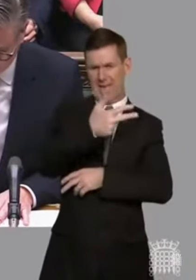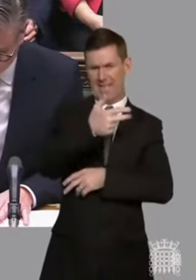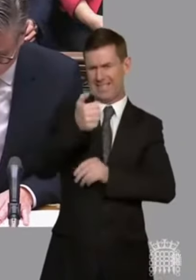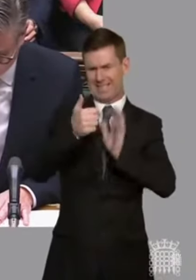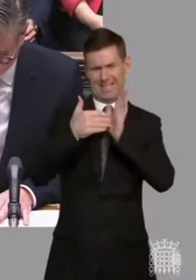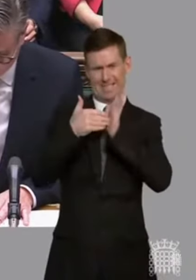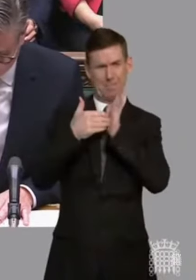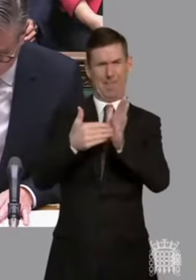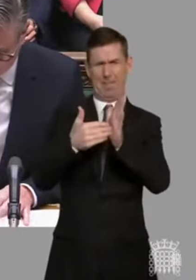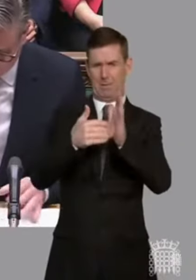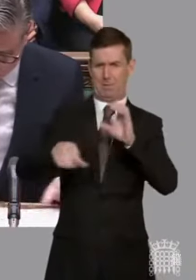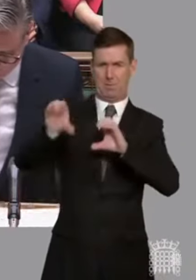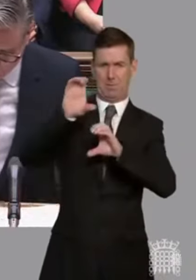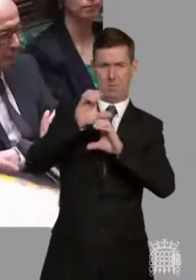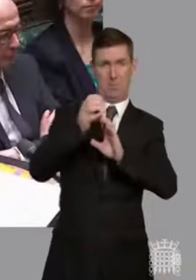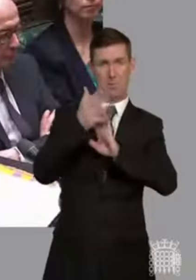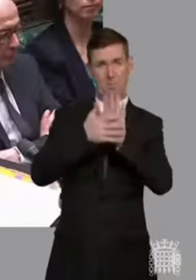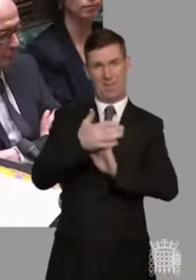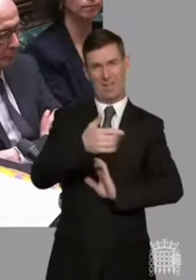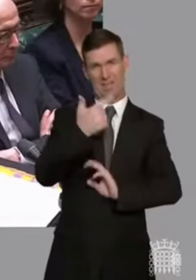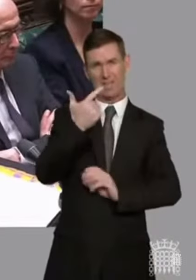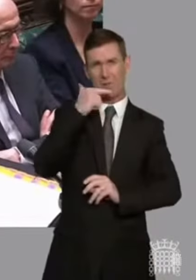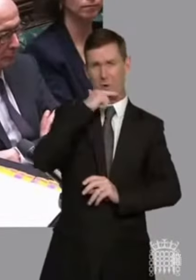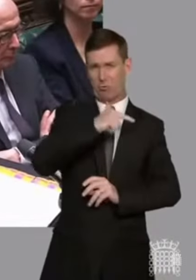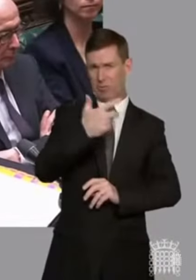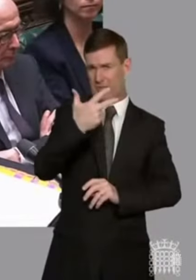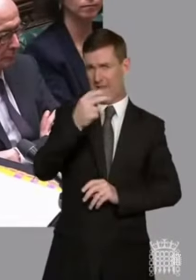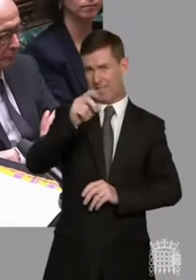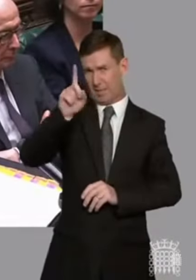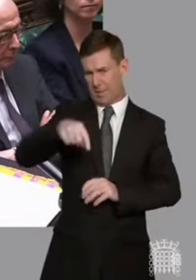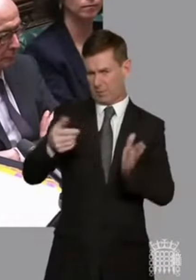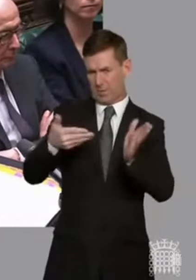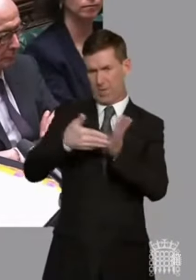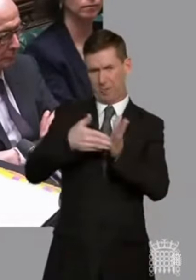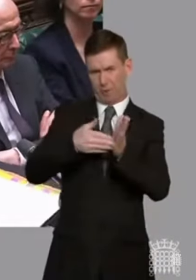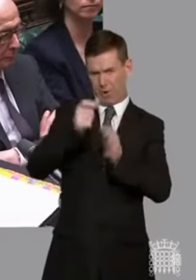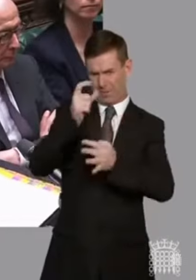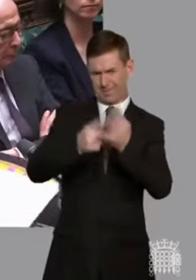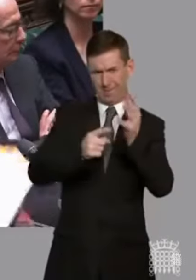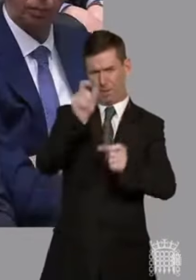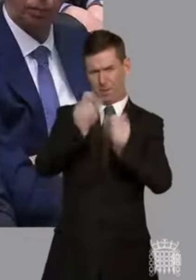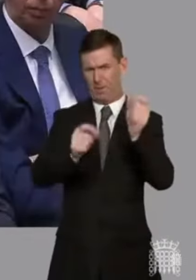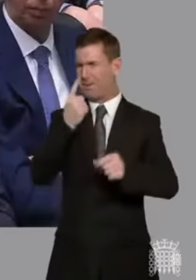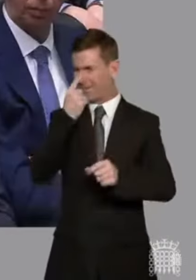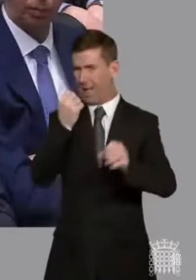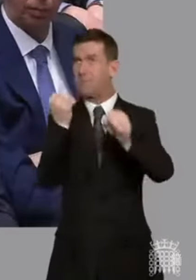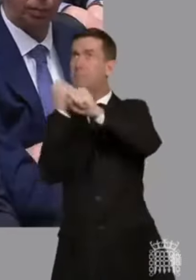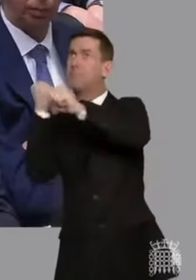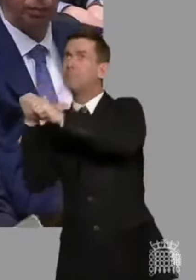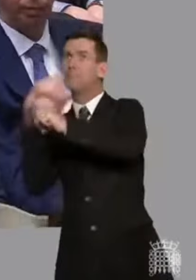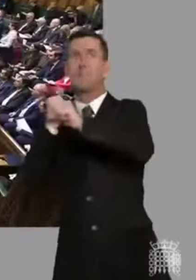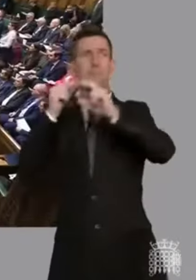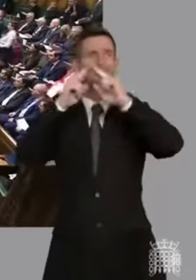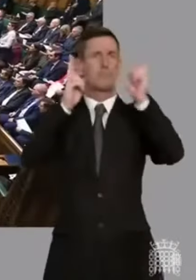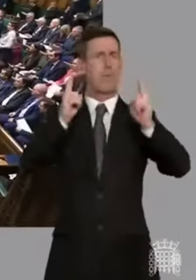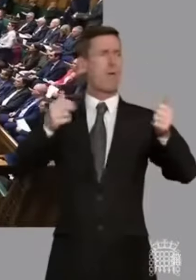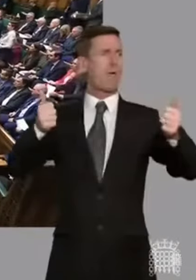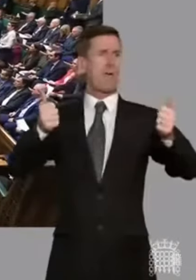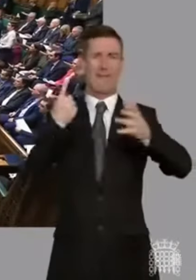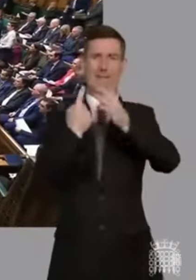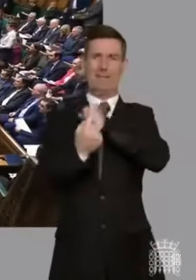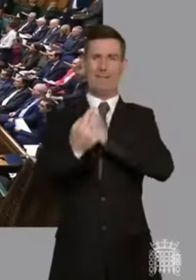people to make improvements that enable more independent lives, and will continue to do so, working across the House. Rudd Snell. Thank you very